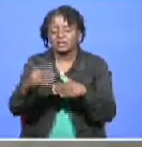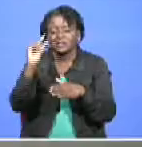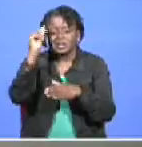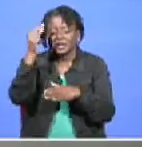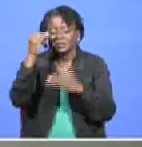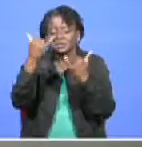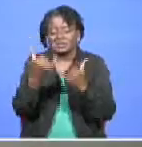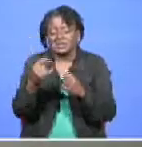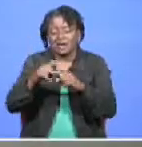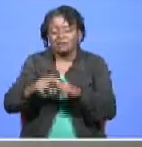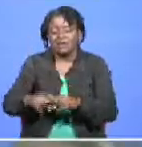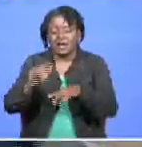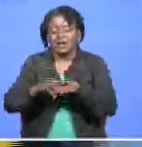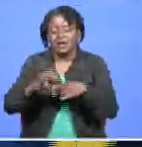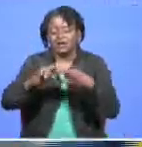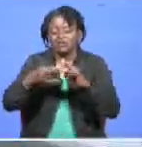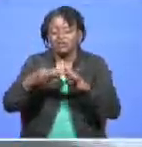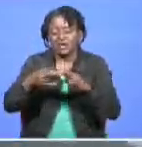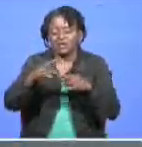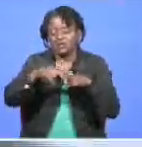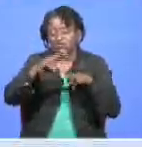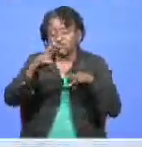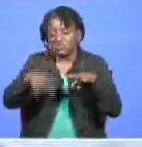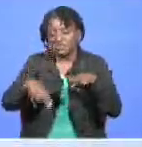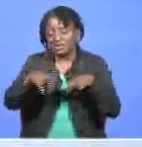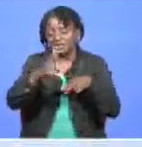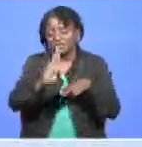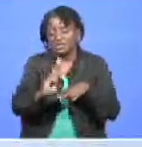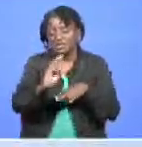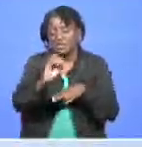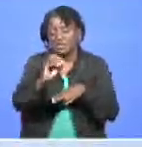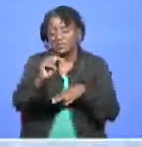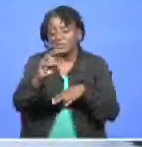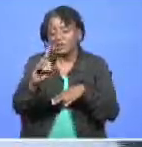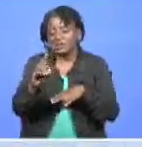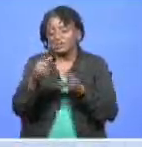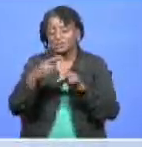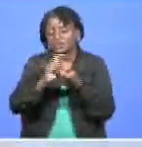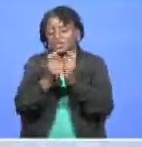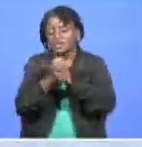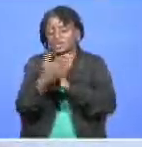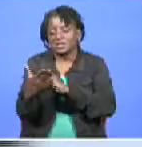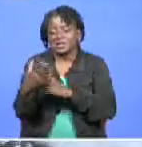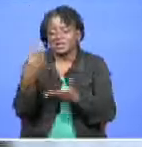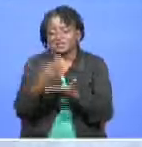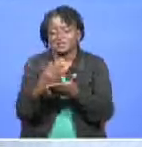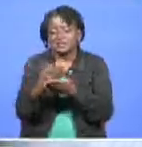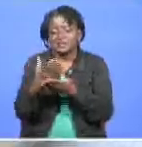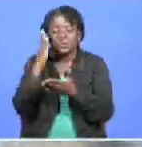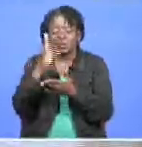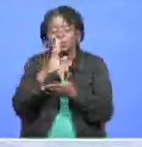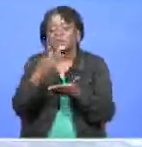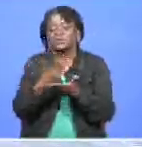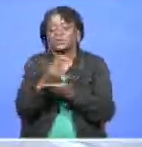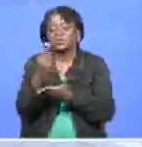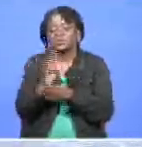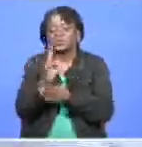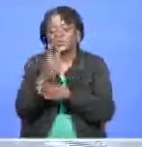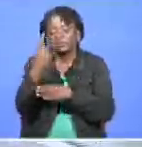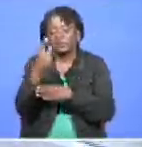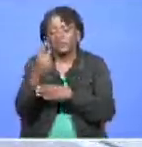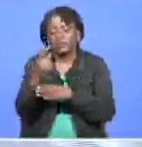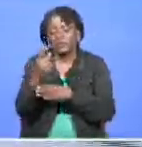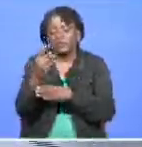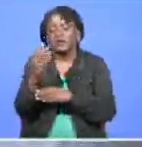now relying on a rate reduction bond to turn things around. It's funding that will be used for critical infrastructural developments